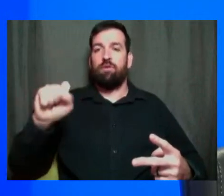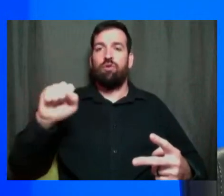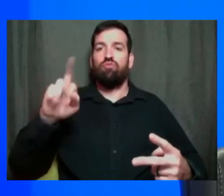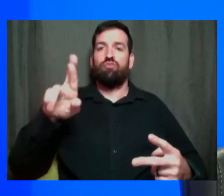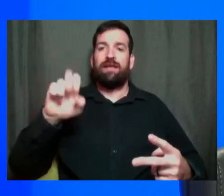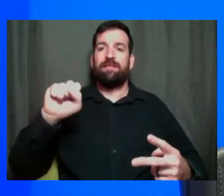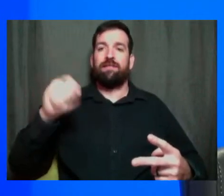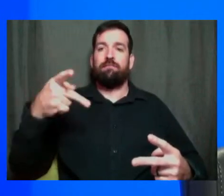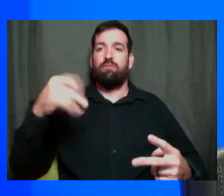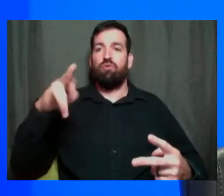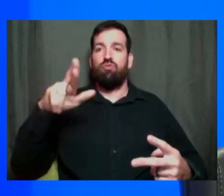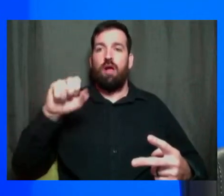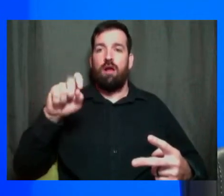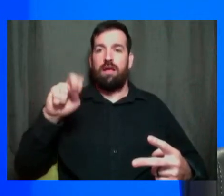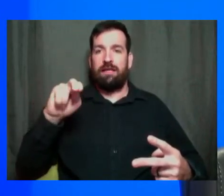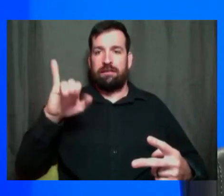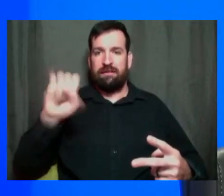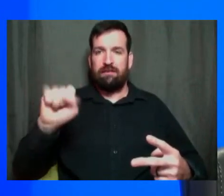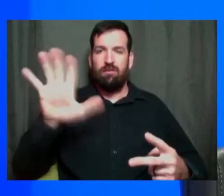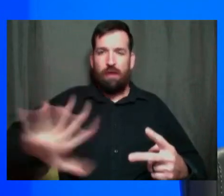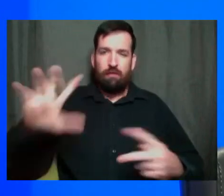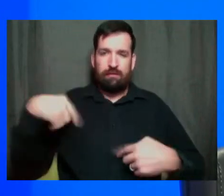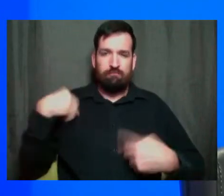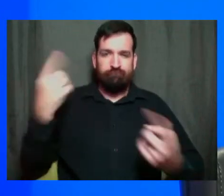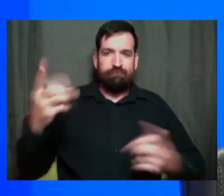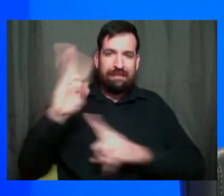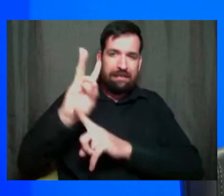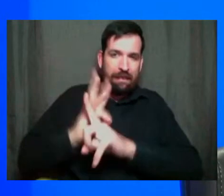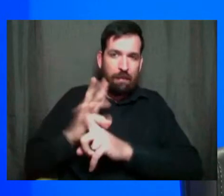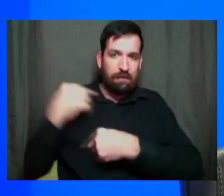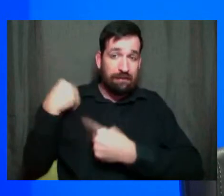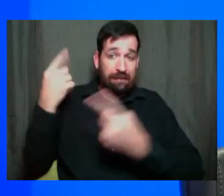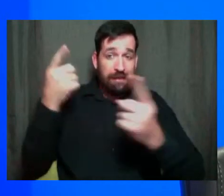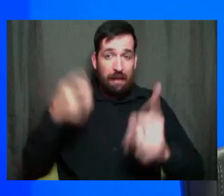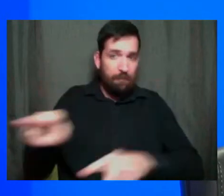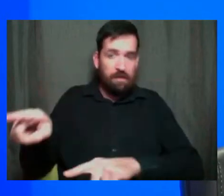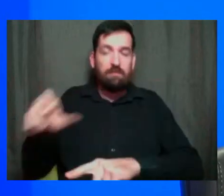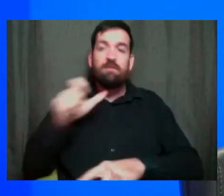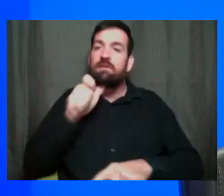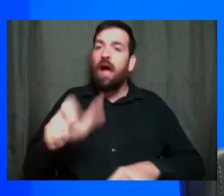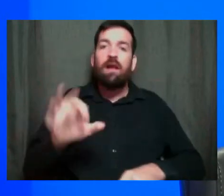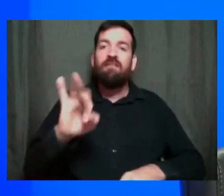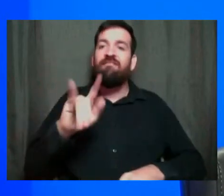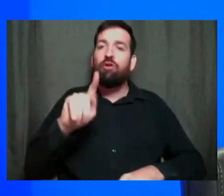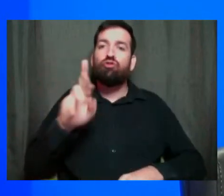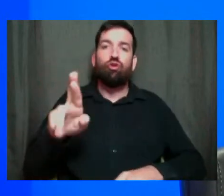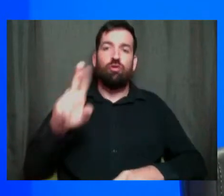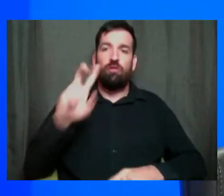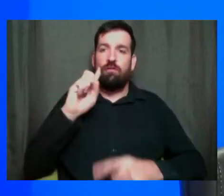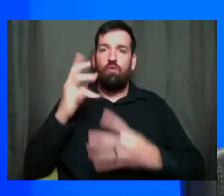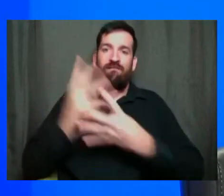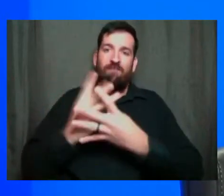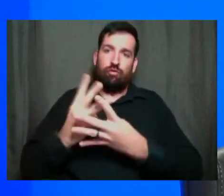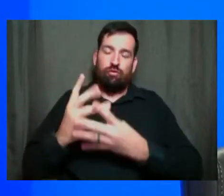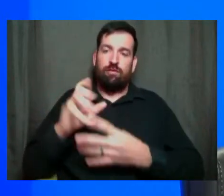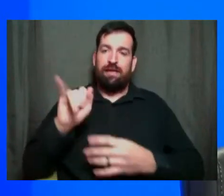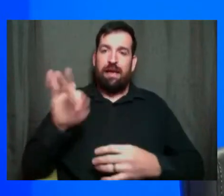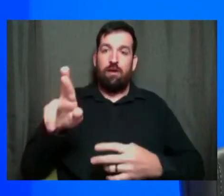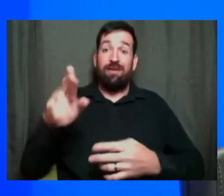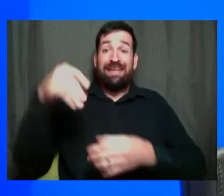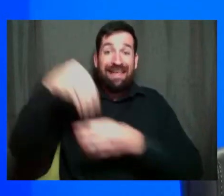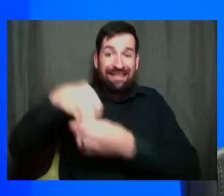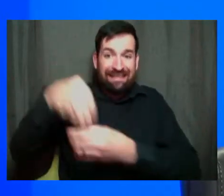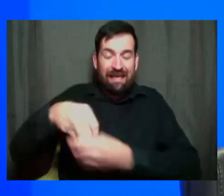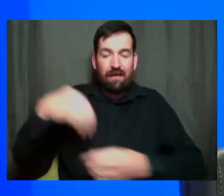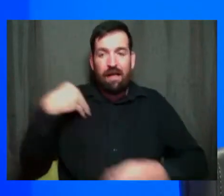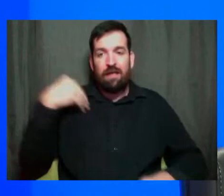first occurred. What's happening is it's not even a filter to filter the air. There's a plug inside the machine,